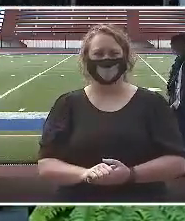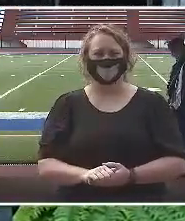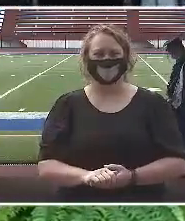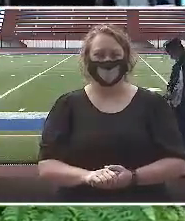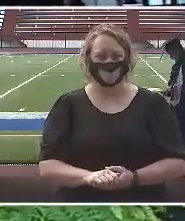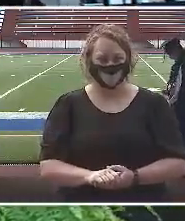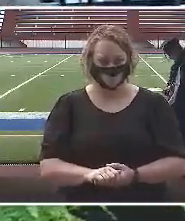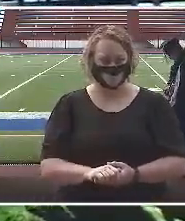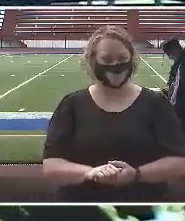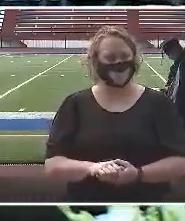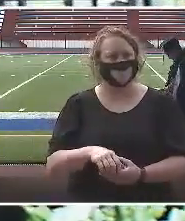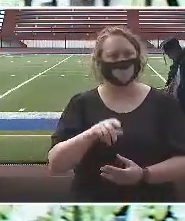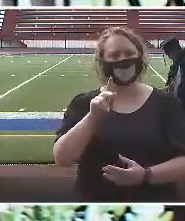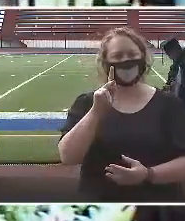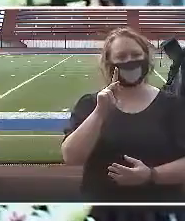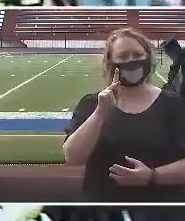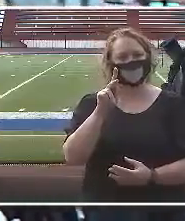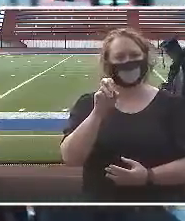Kenya Garcia.